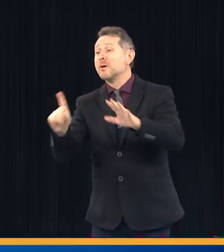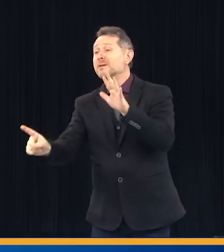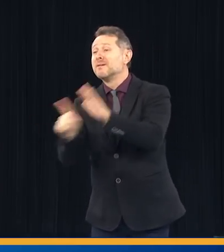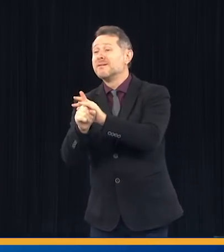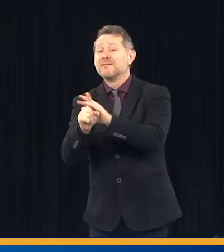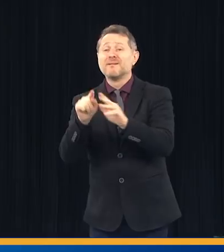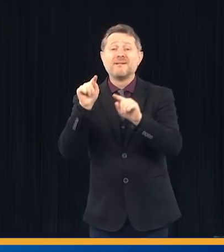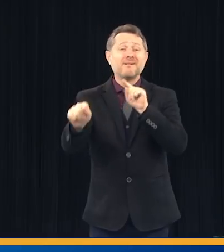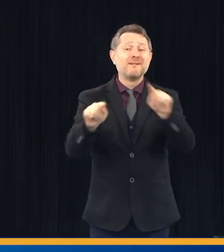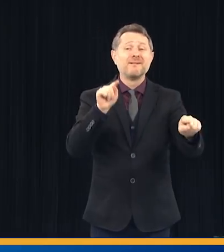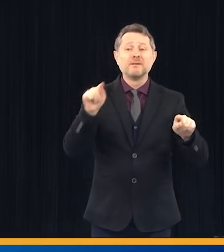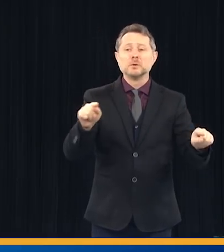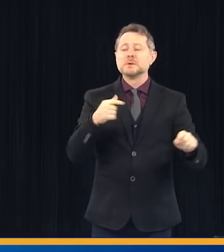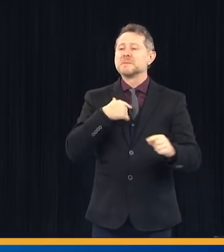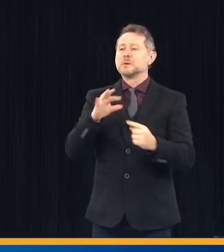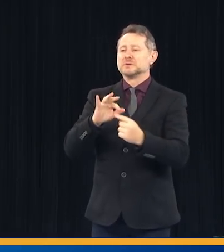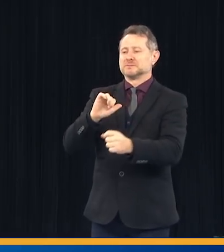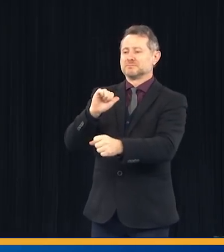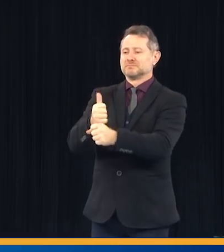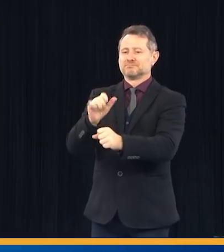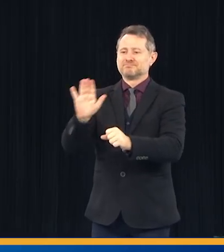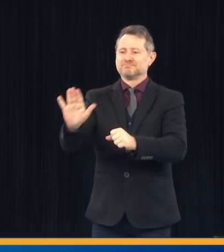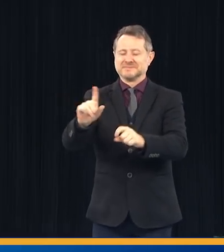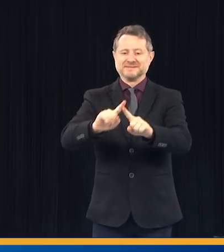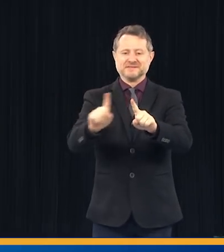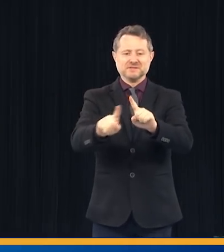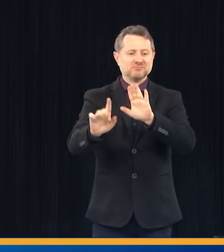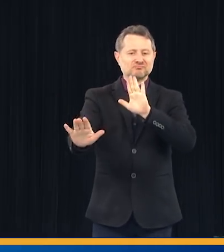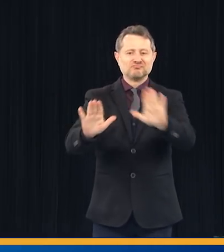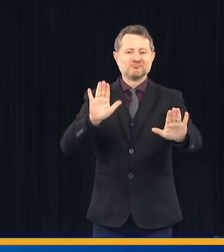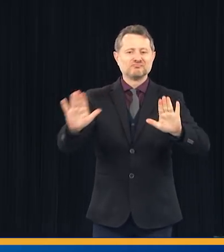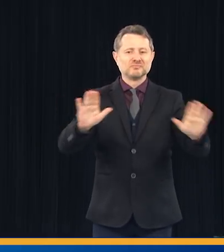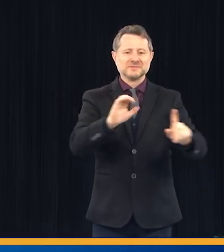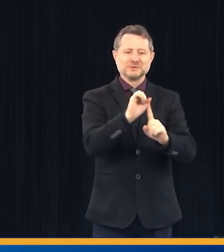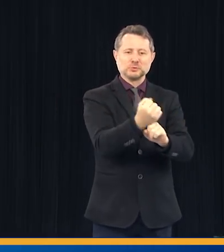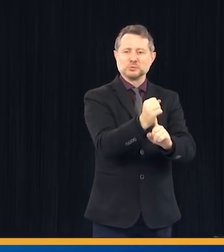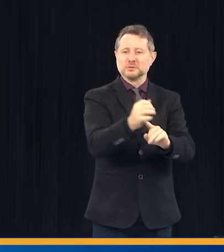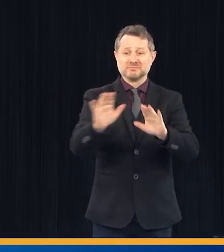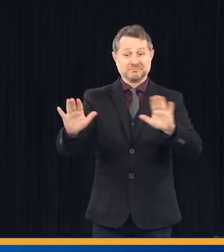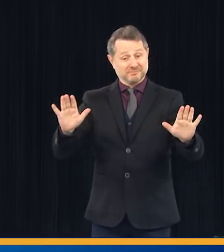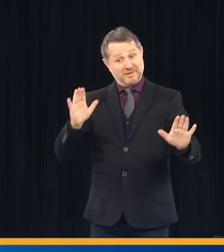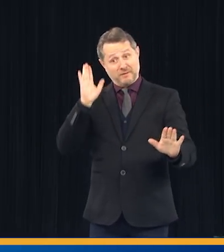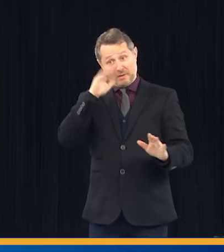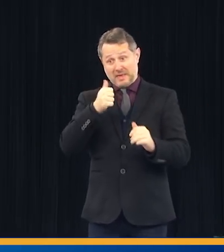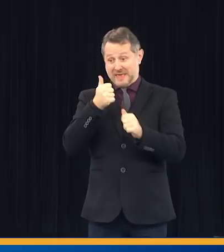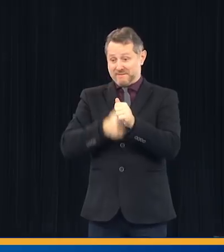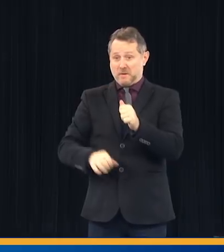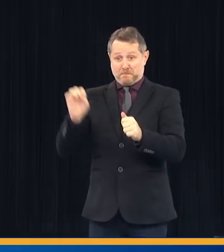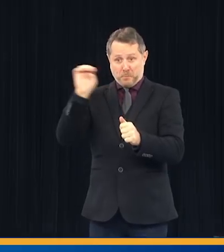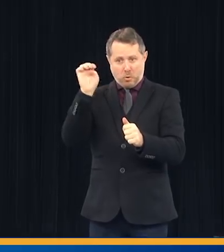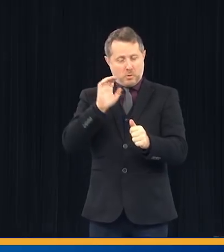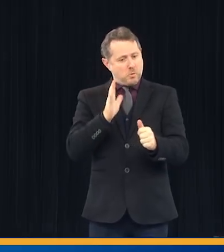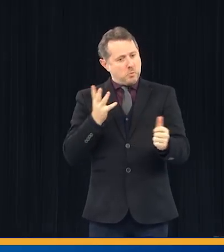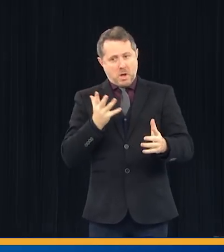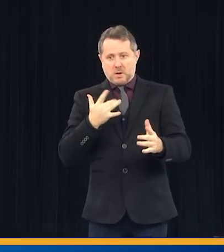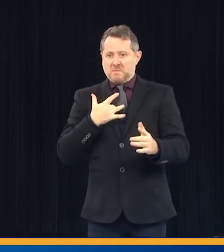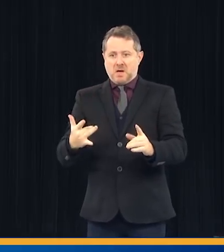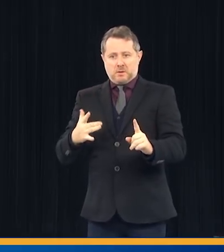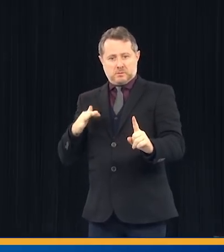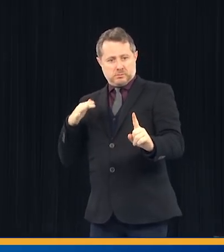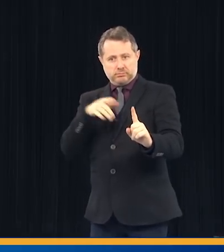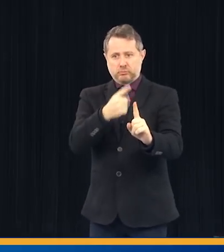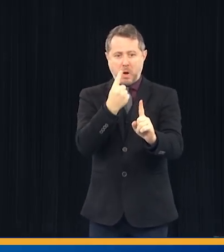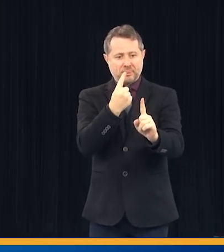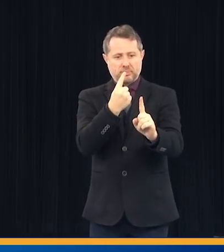unique. And every emergency situation winds up focusing on an issue that you would have never thought